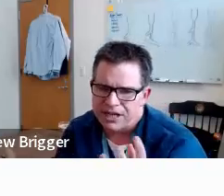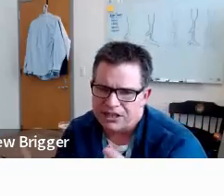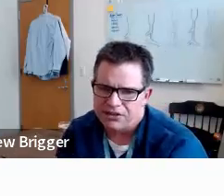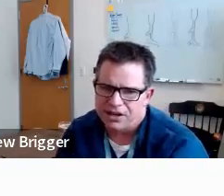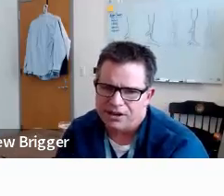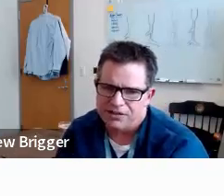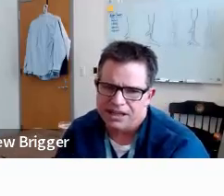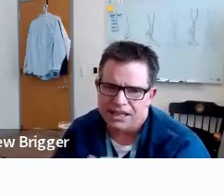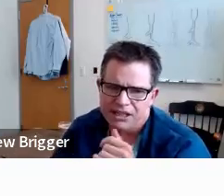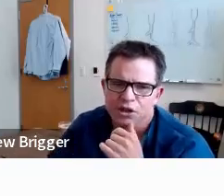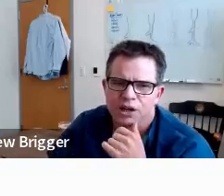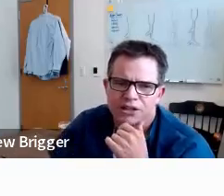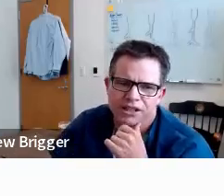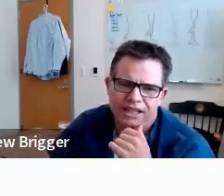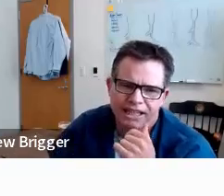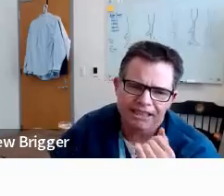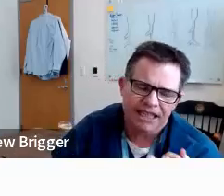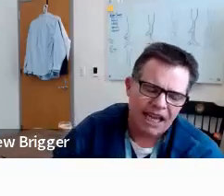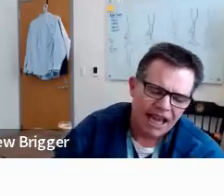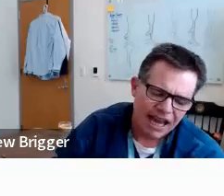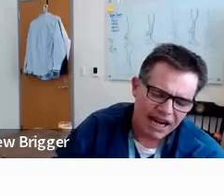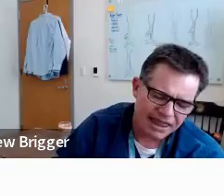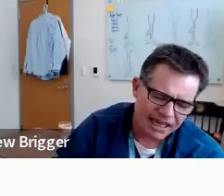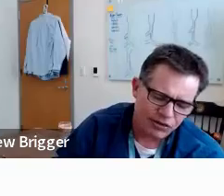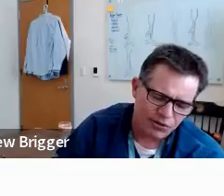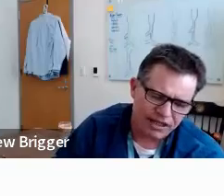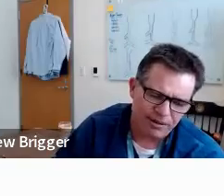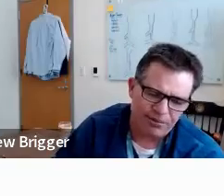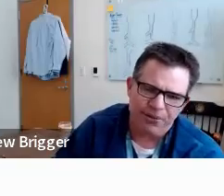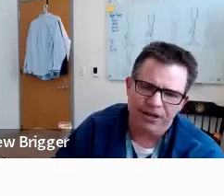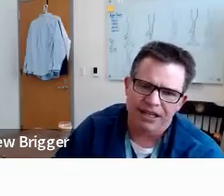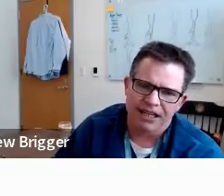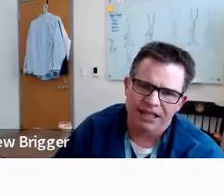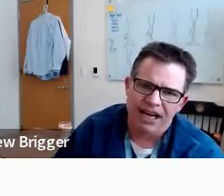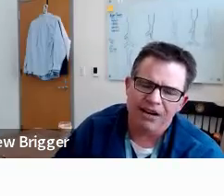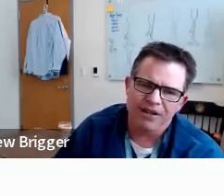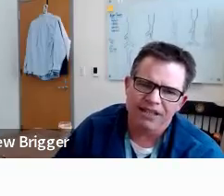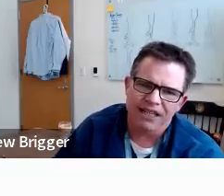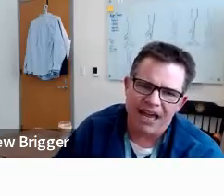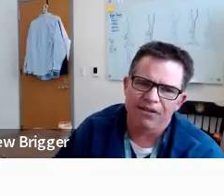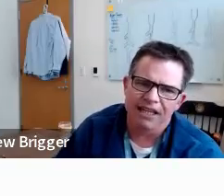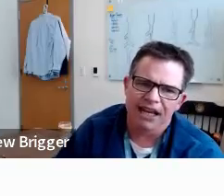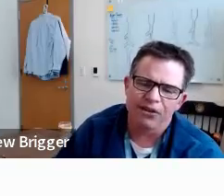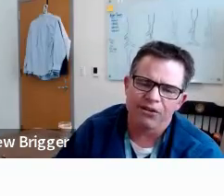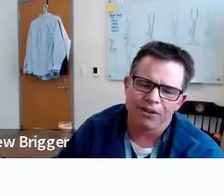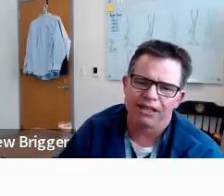sort of presentations of the charged larynx. And I think it's really important it kind